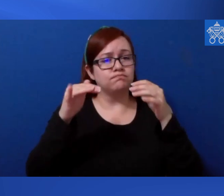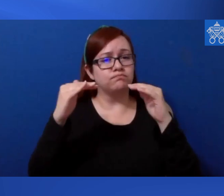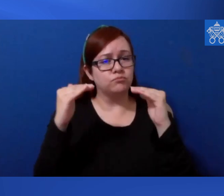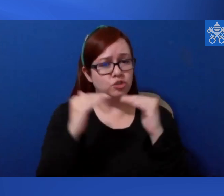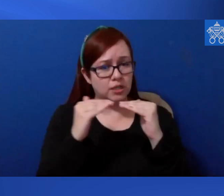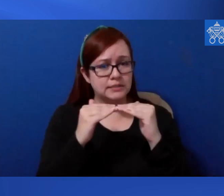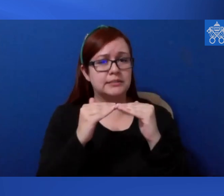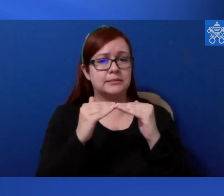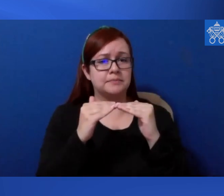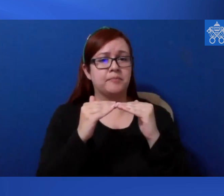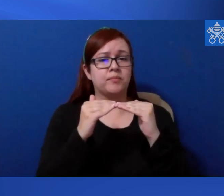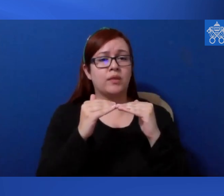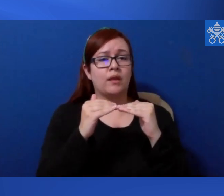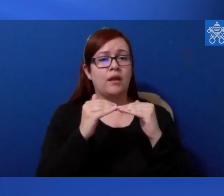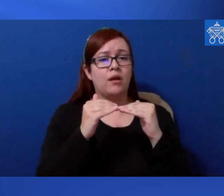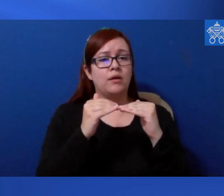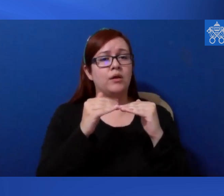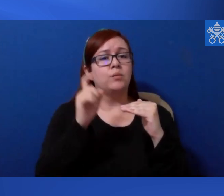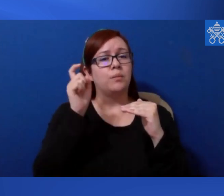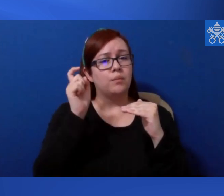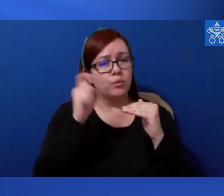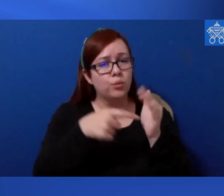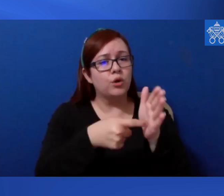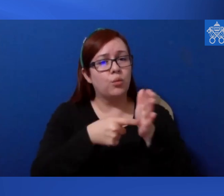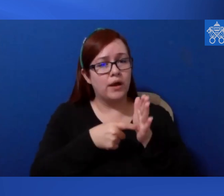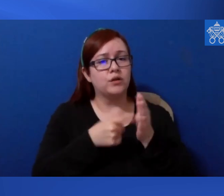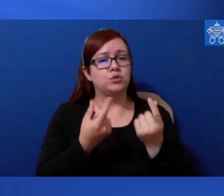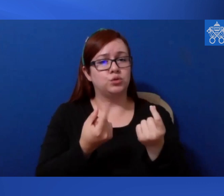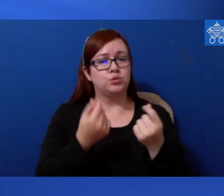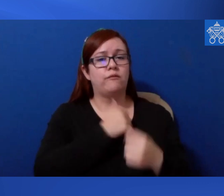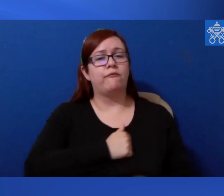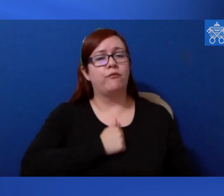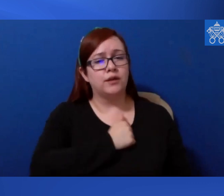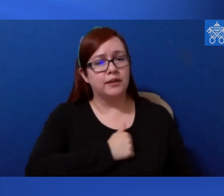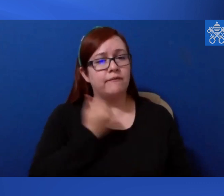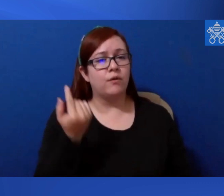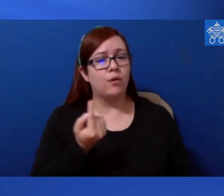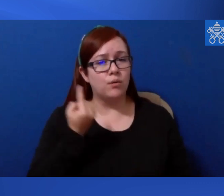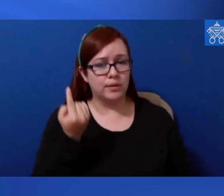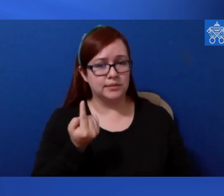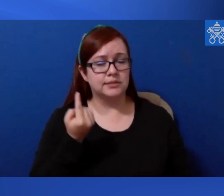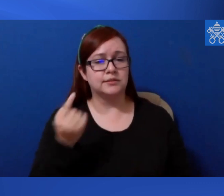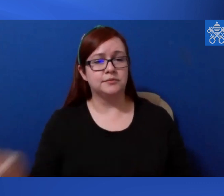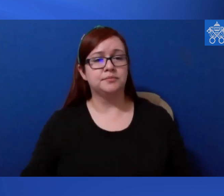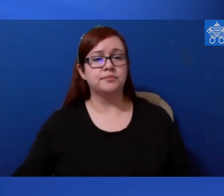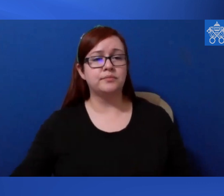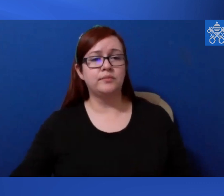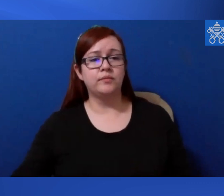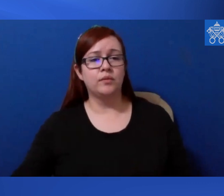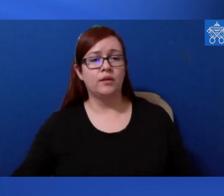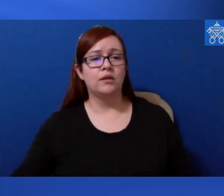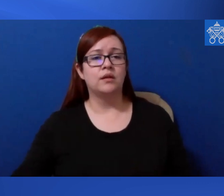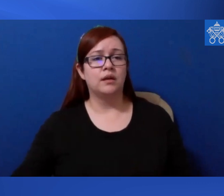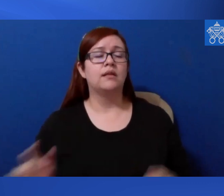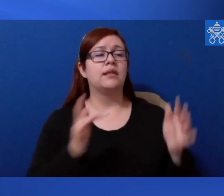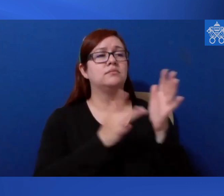to the confessors, to forgive always, exactly like God forgives. Jesus then